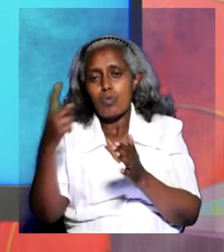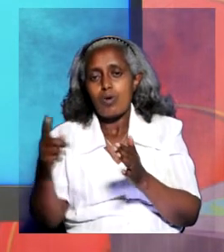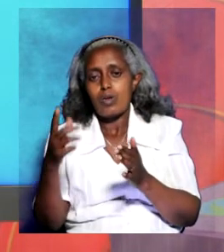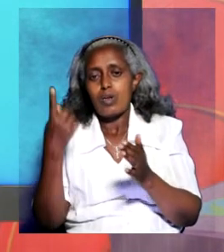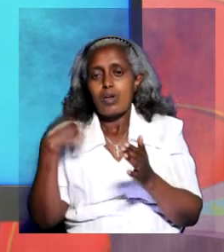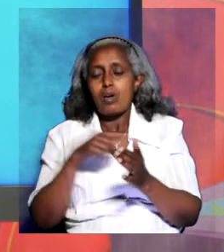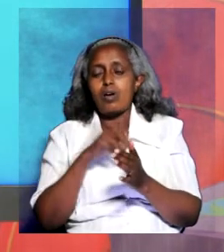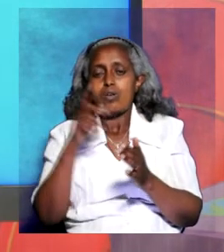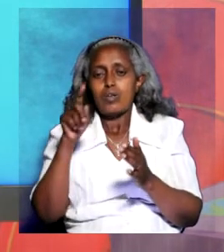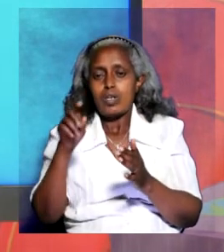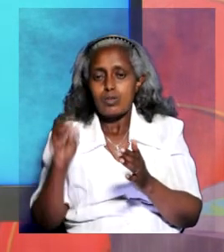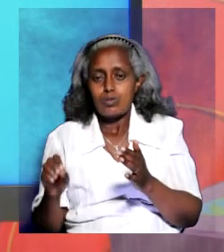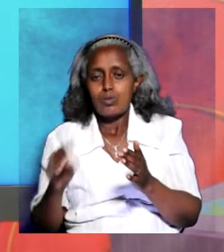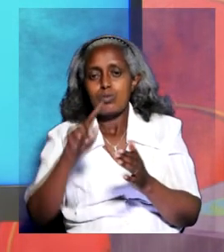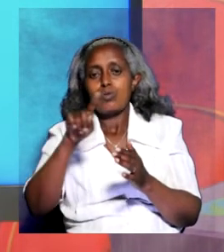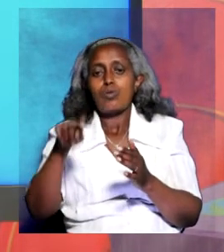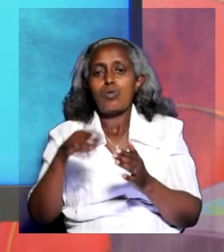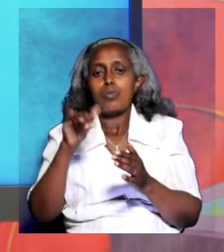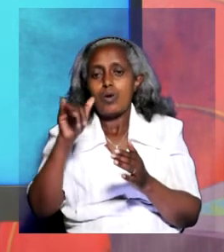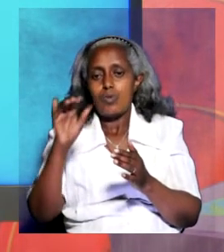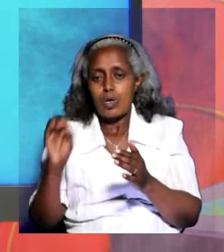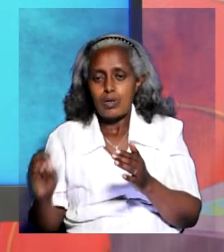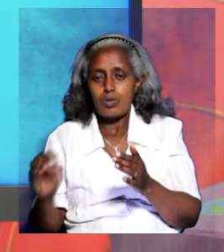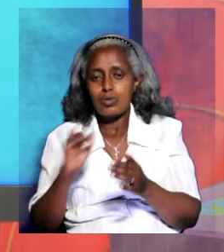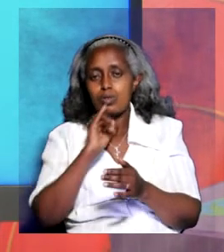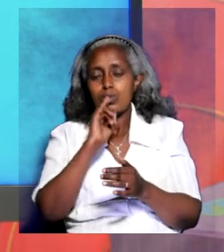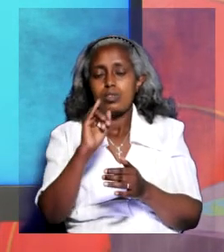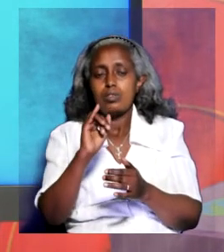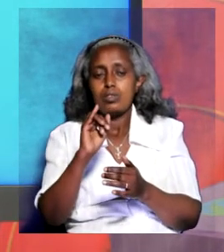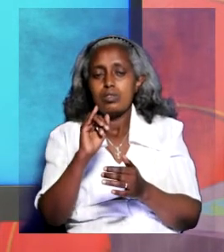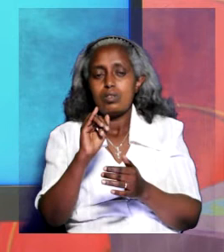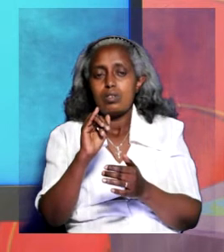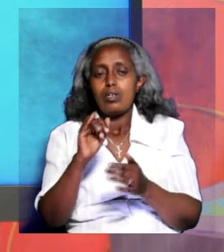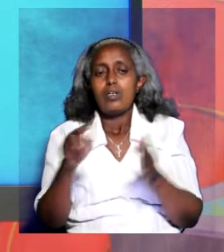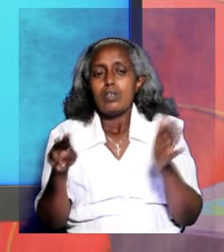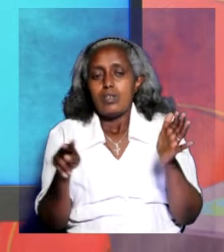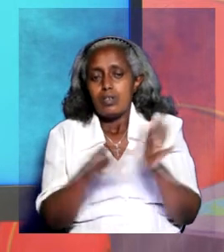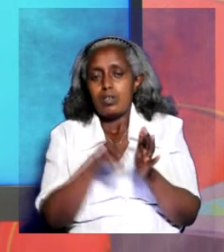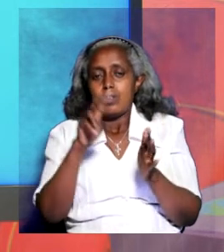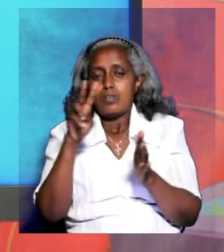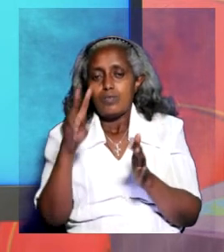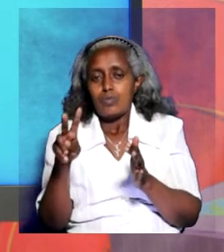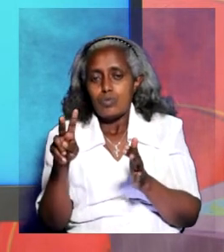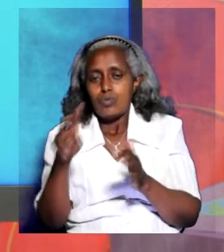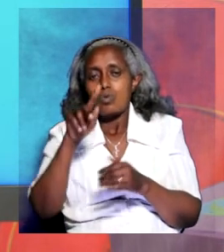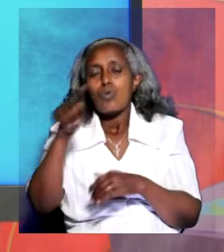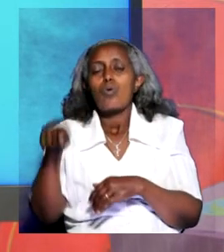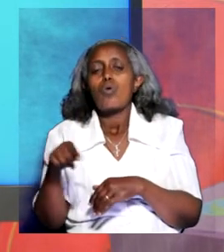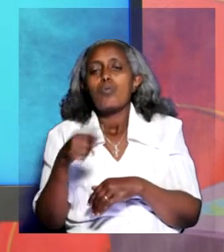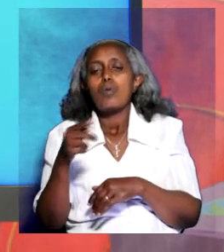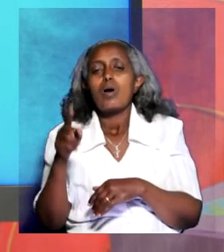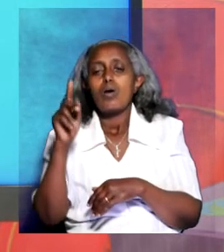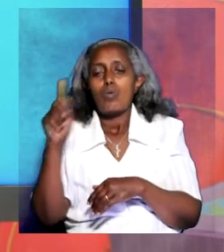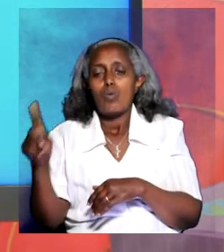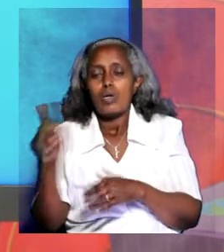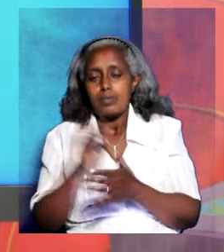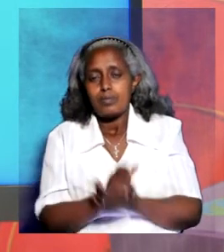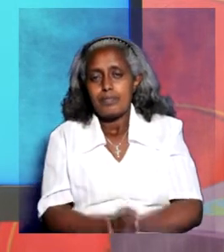naught, y naught is it is negative 2,